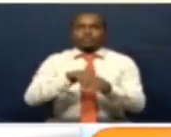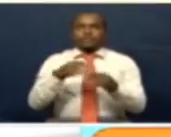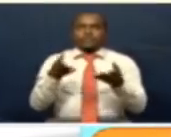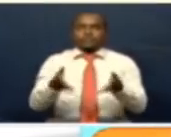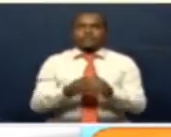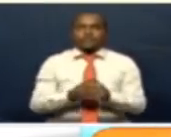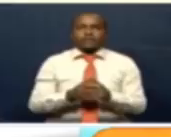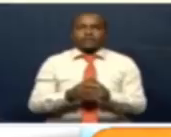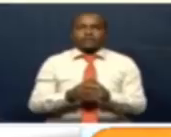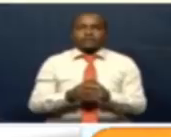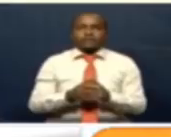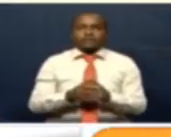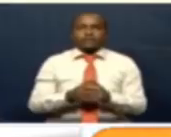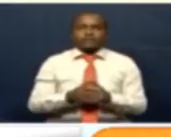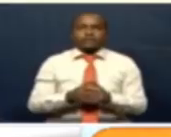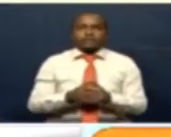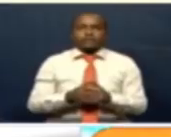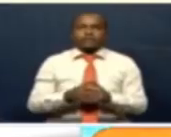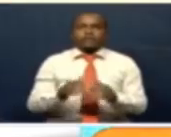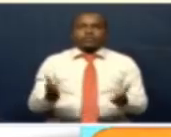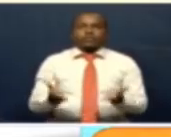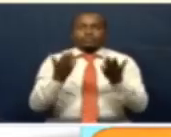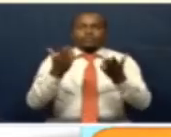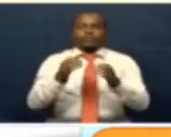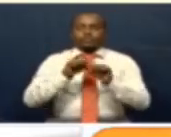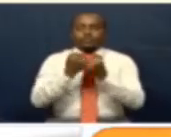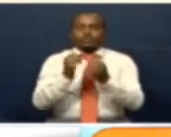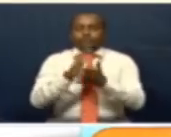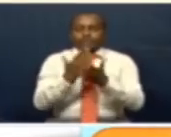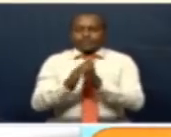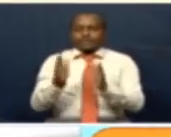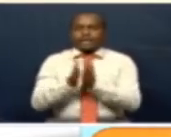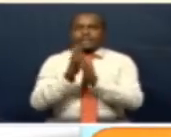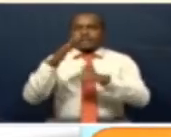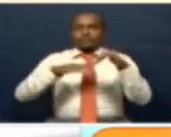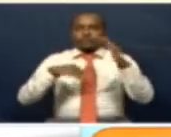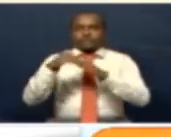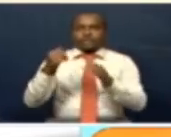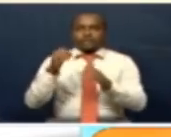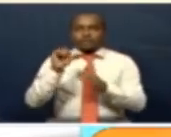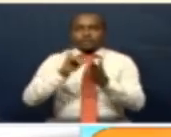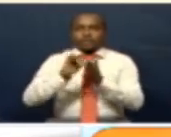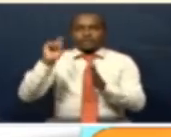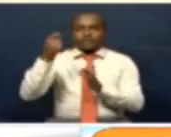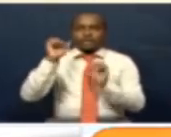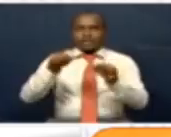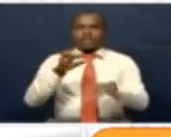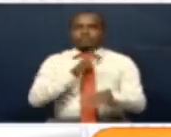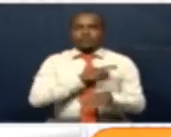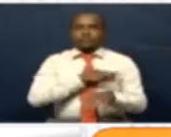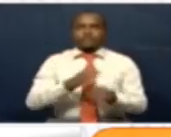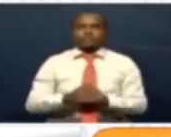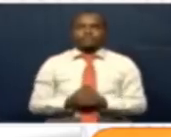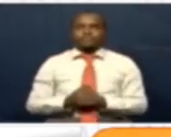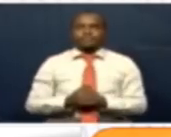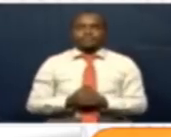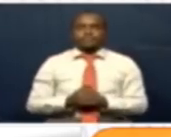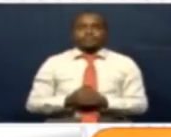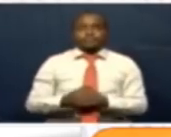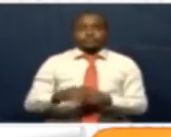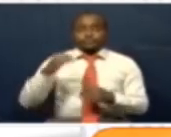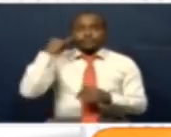the social sector, improve the infrastructure, so that Kenya can be able to benefit. The initiative will focus on